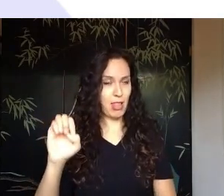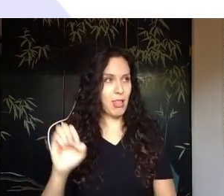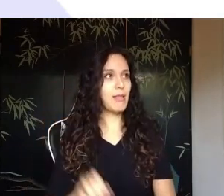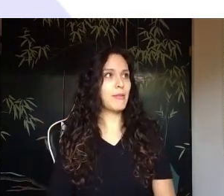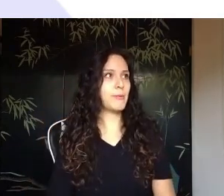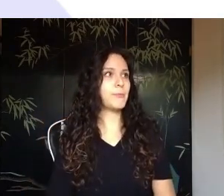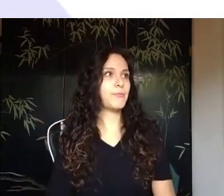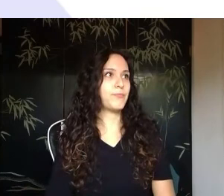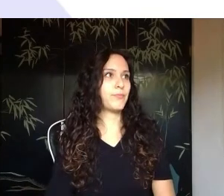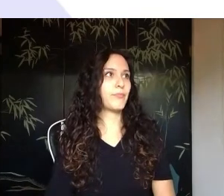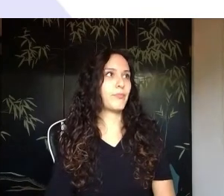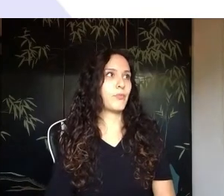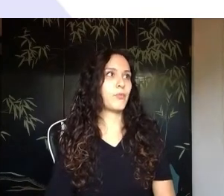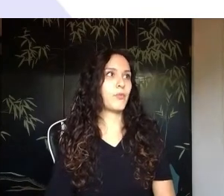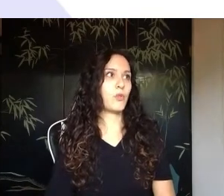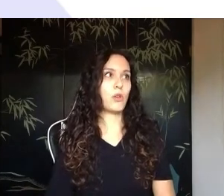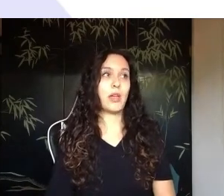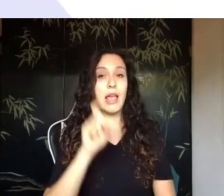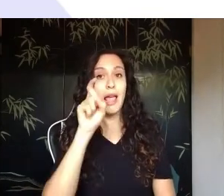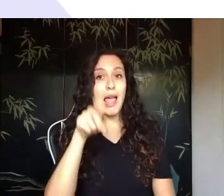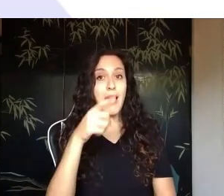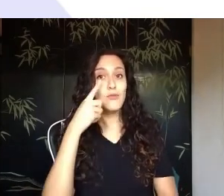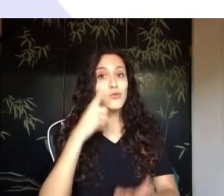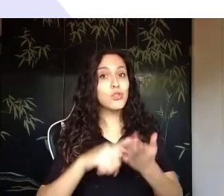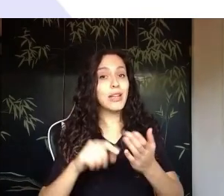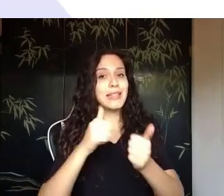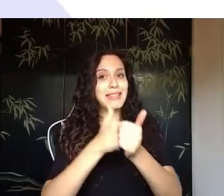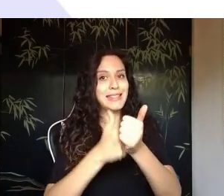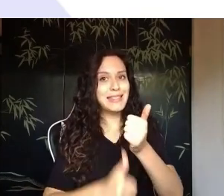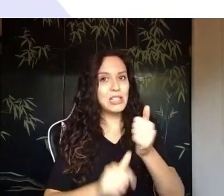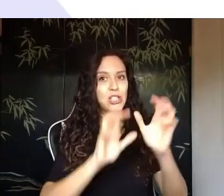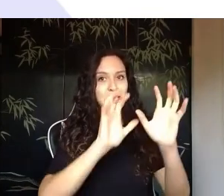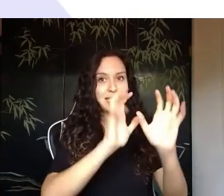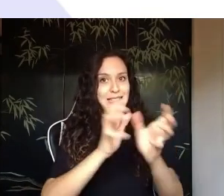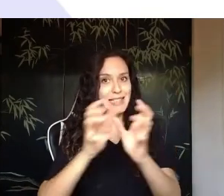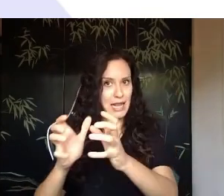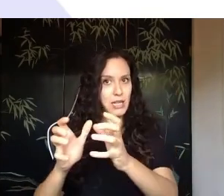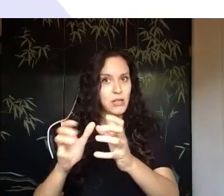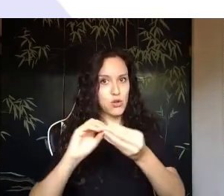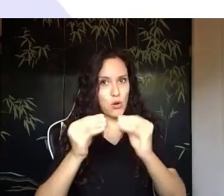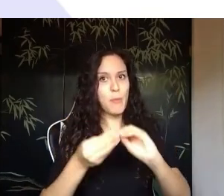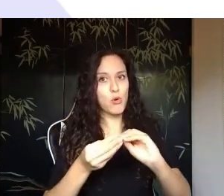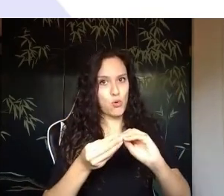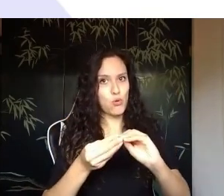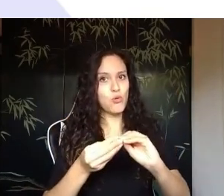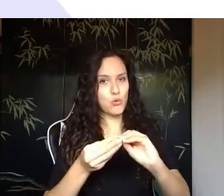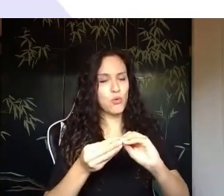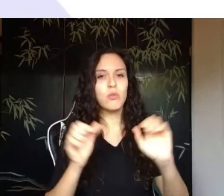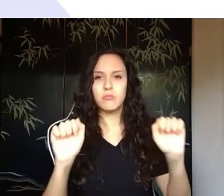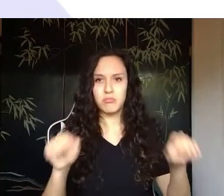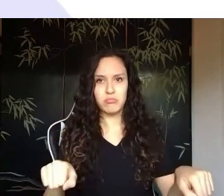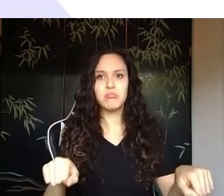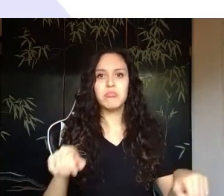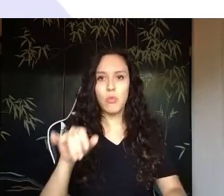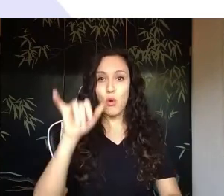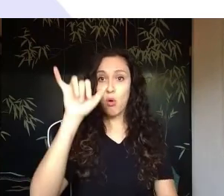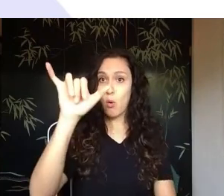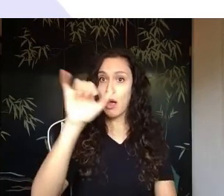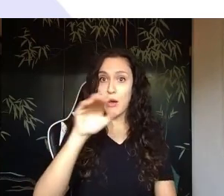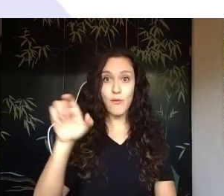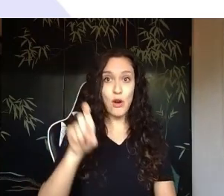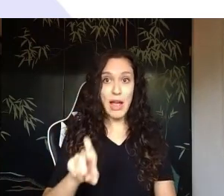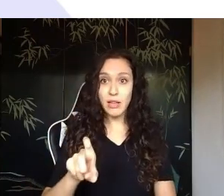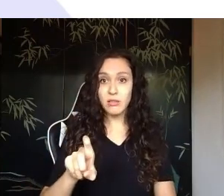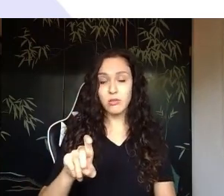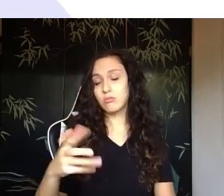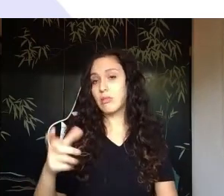tables represents a proportional relationship? Ooh, we have to check each point, each set. So let's go